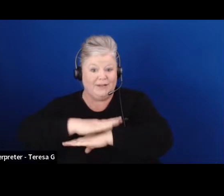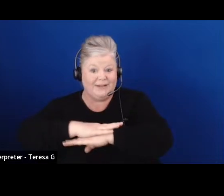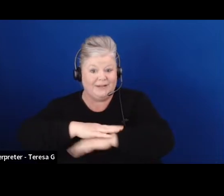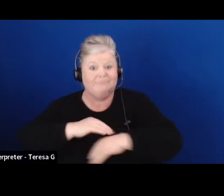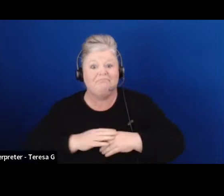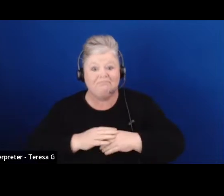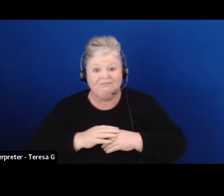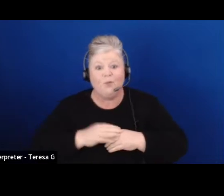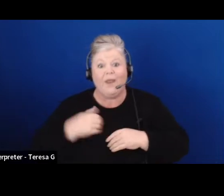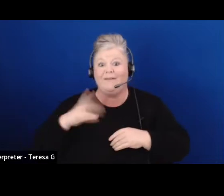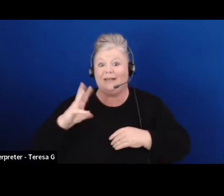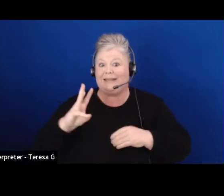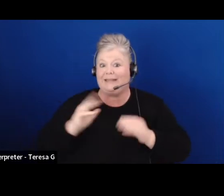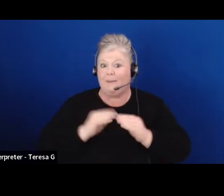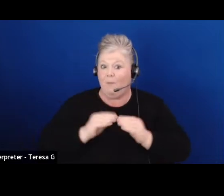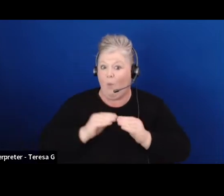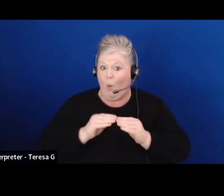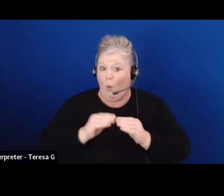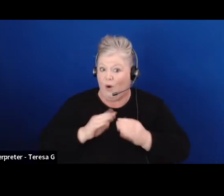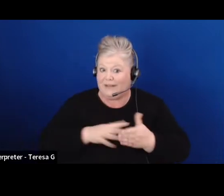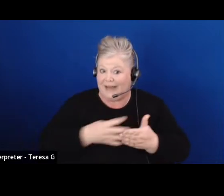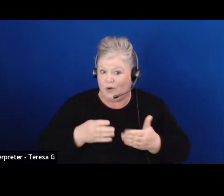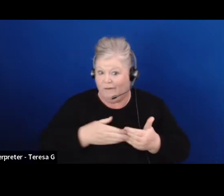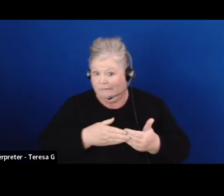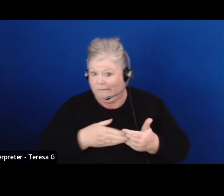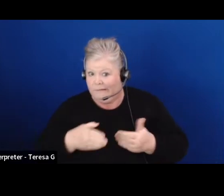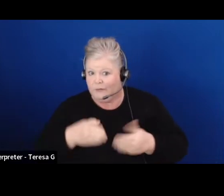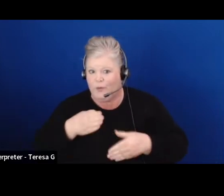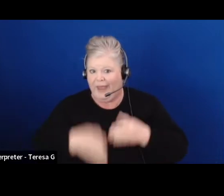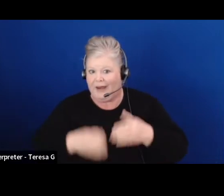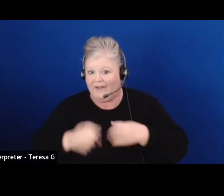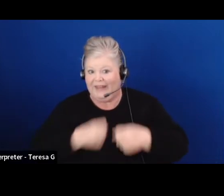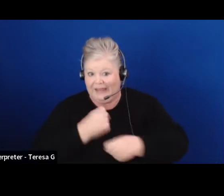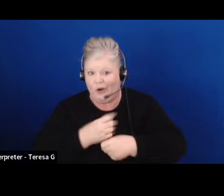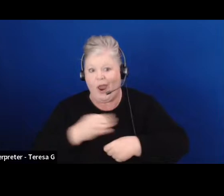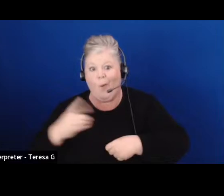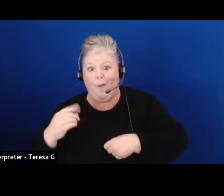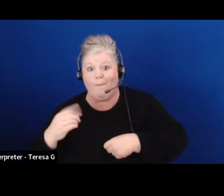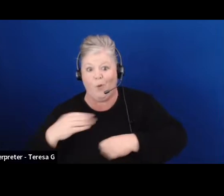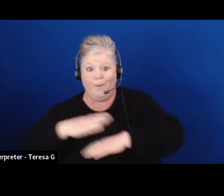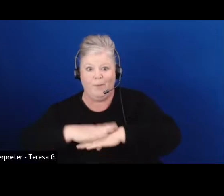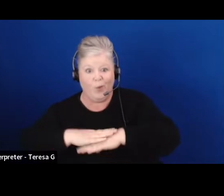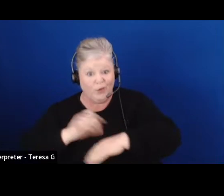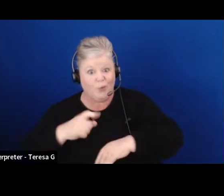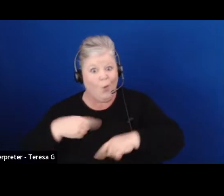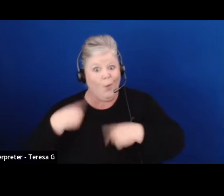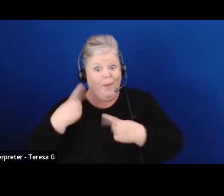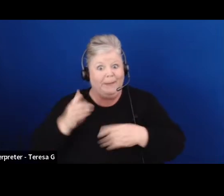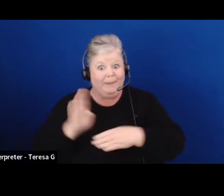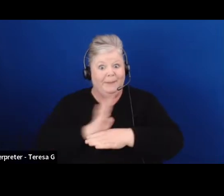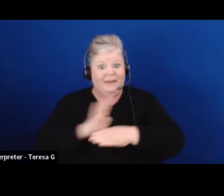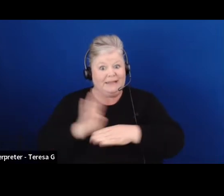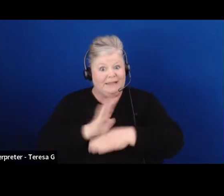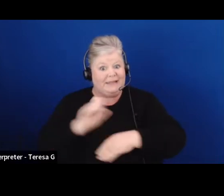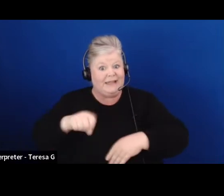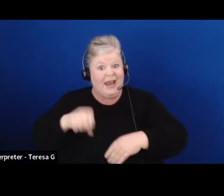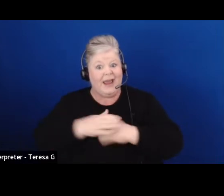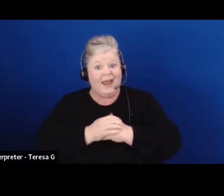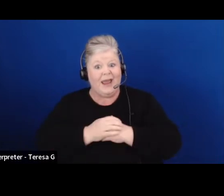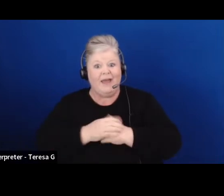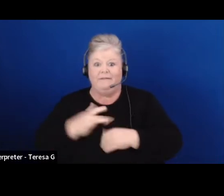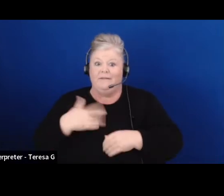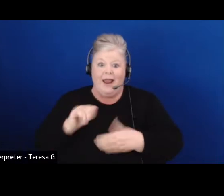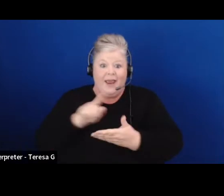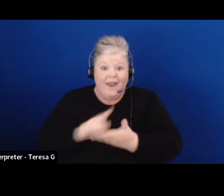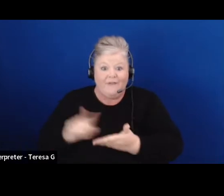of this year, we have 6 more trainings scheduled and 1 more booth. So we've been busy. It seems